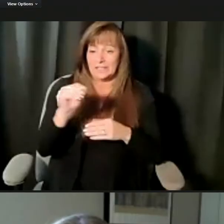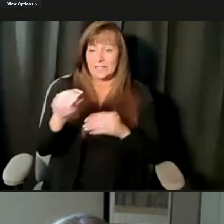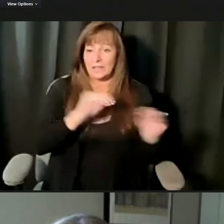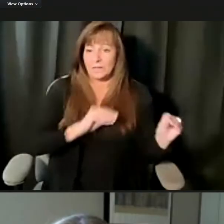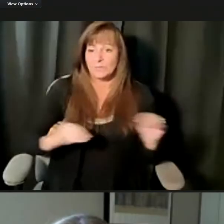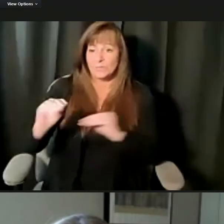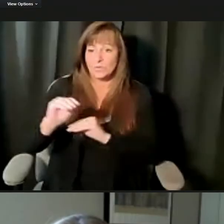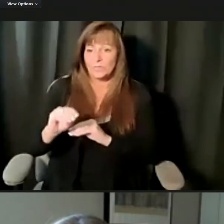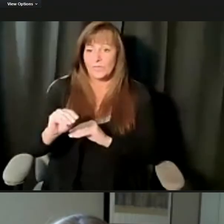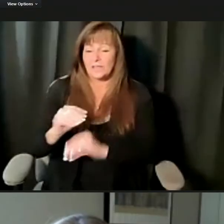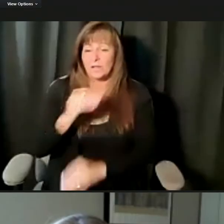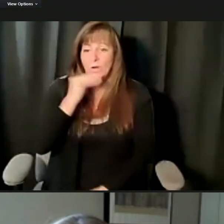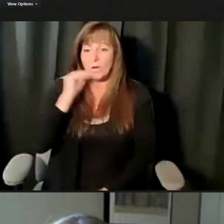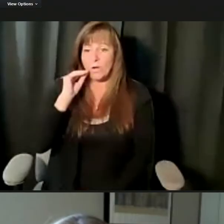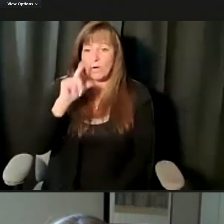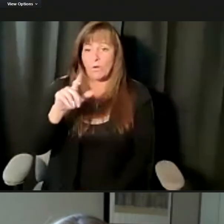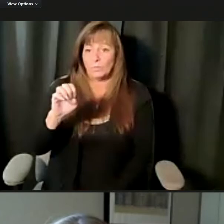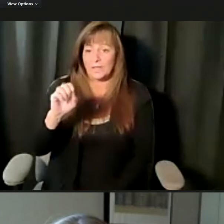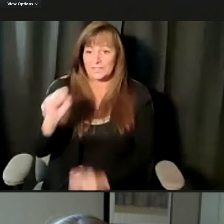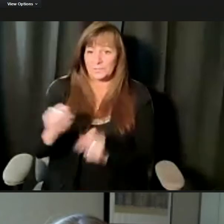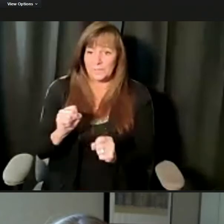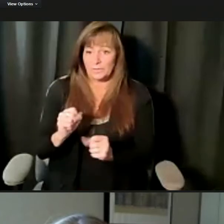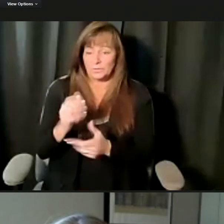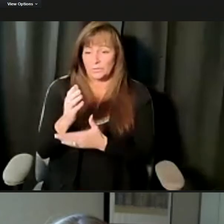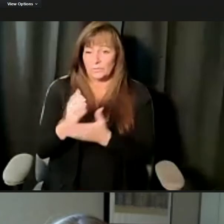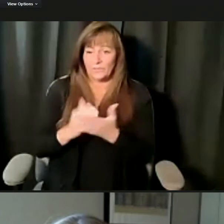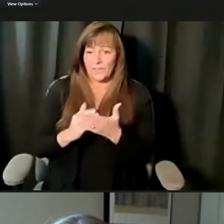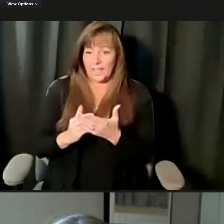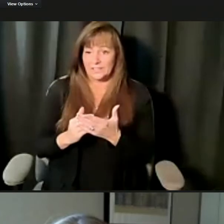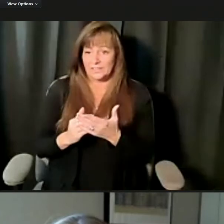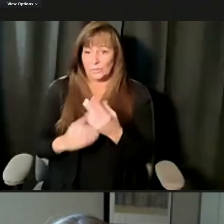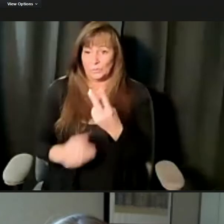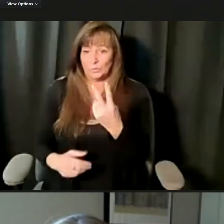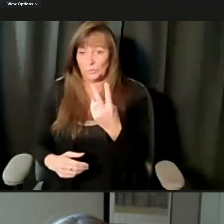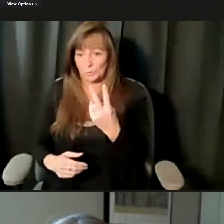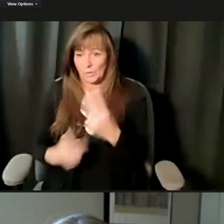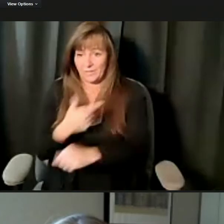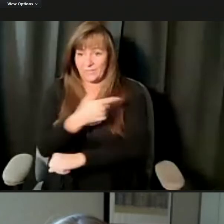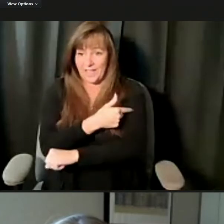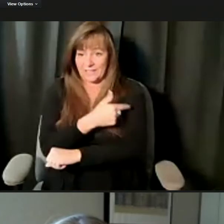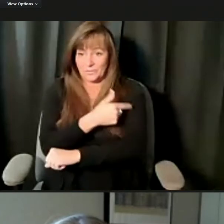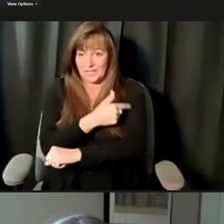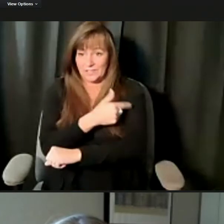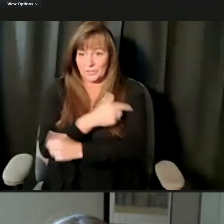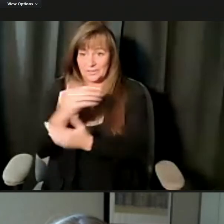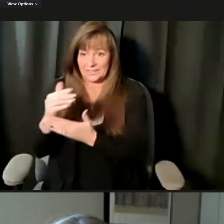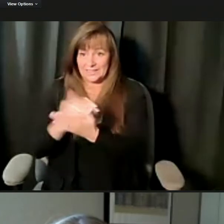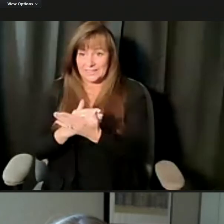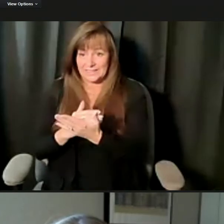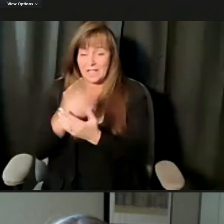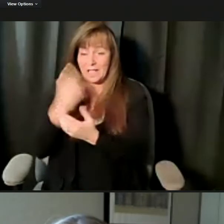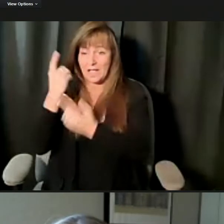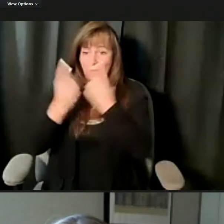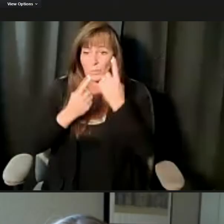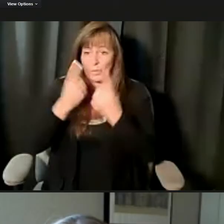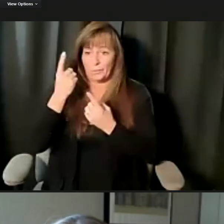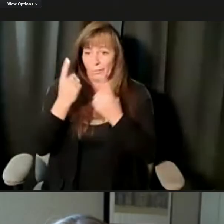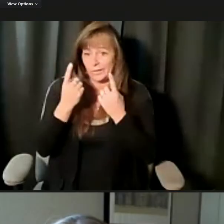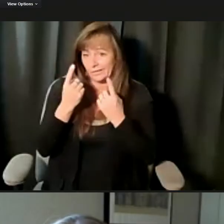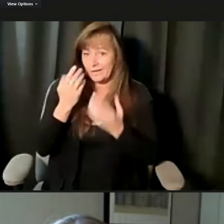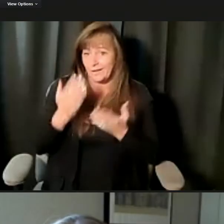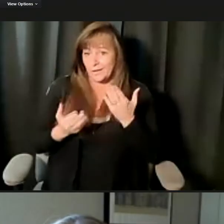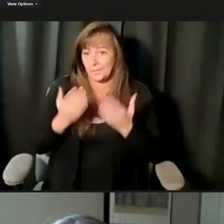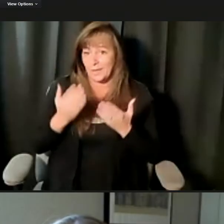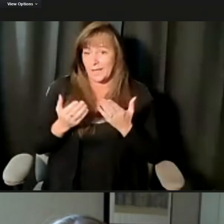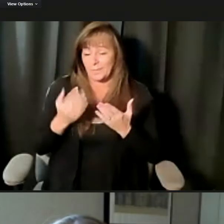and people experiencing homelessness to phase 2 on the vaccination distribution list. And I'm wondering, maybe this is